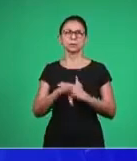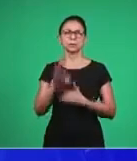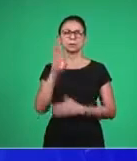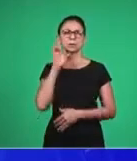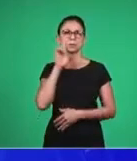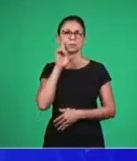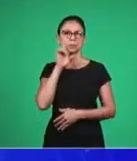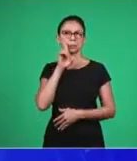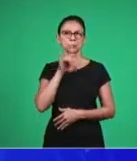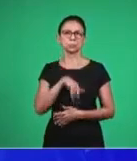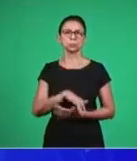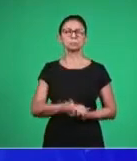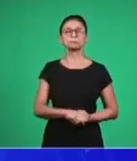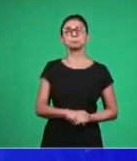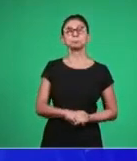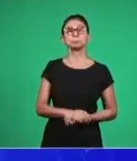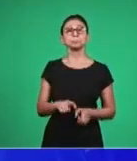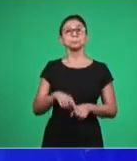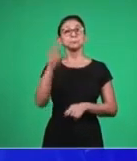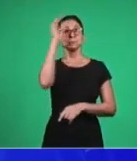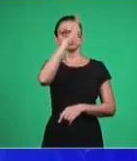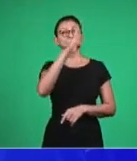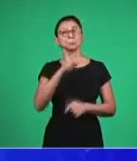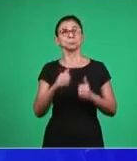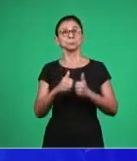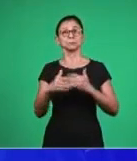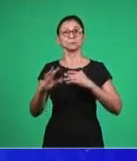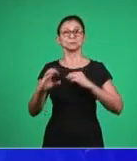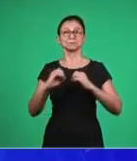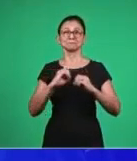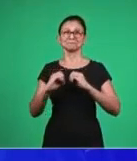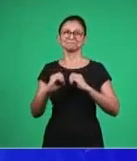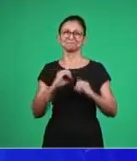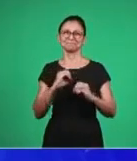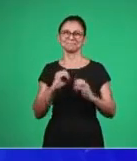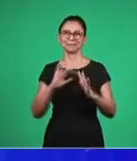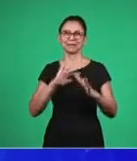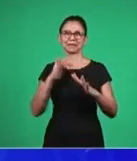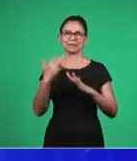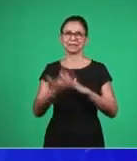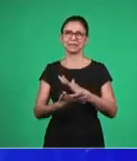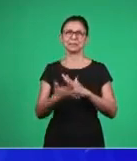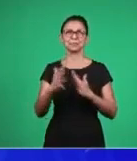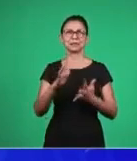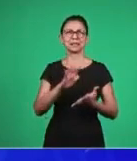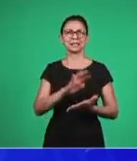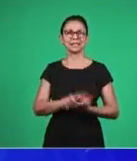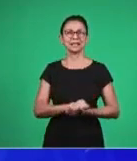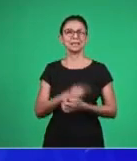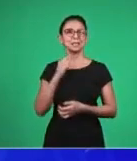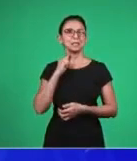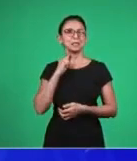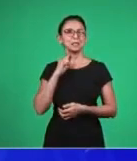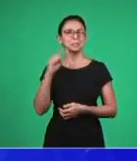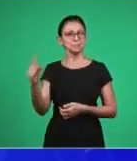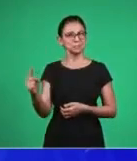the U.S. Also, in Brazil, there was the starting of